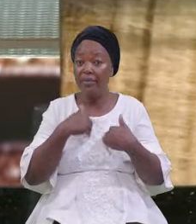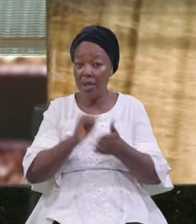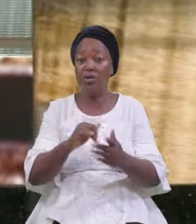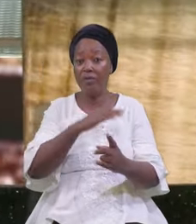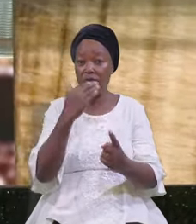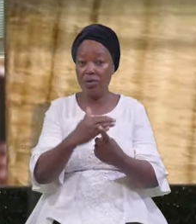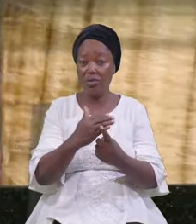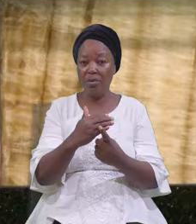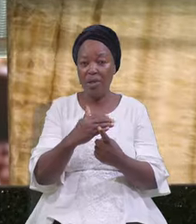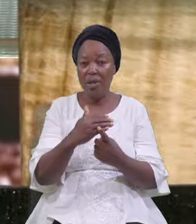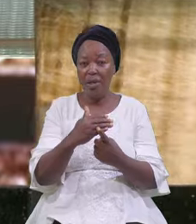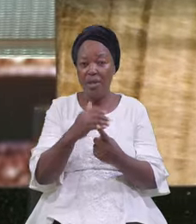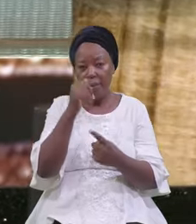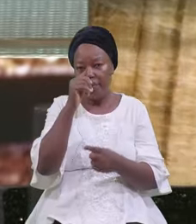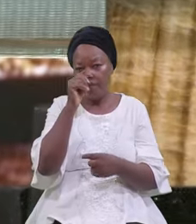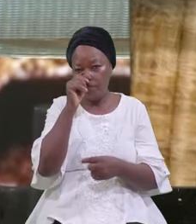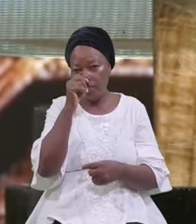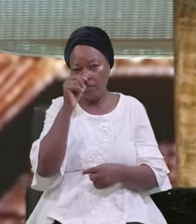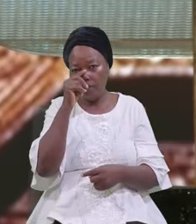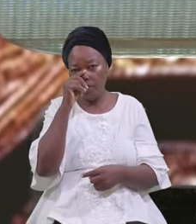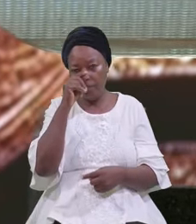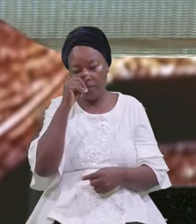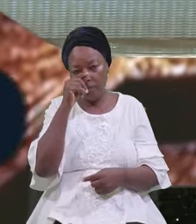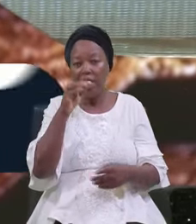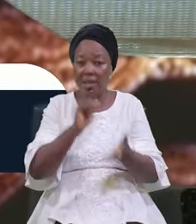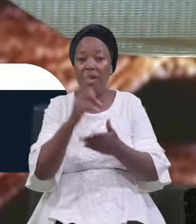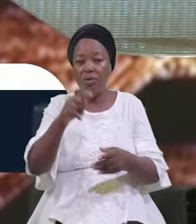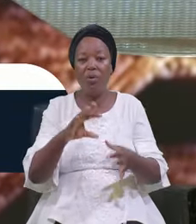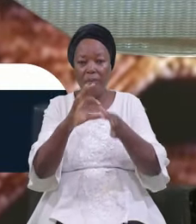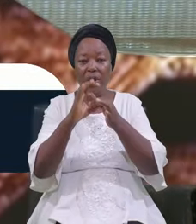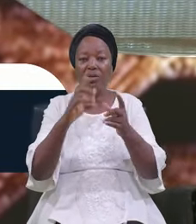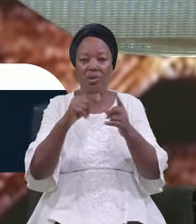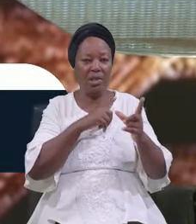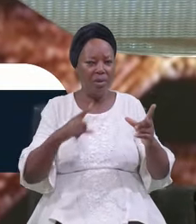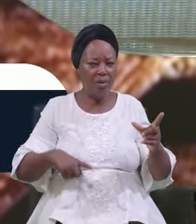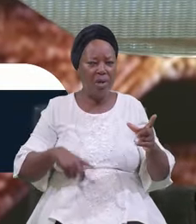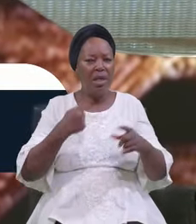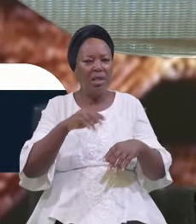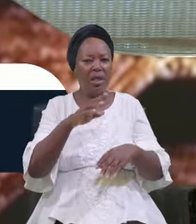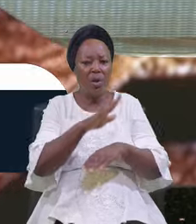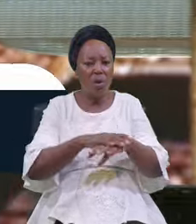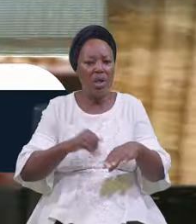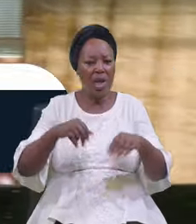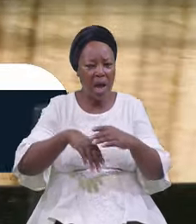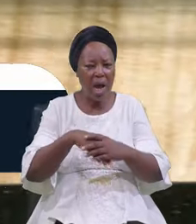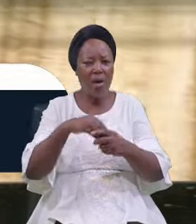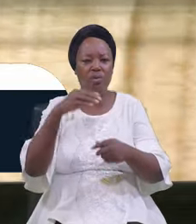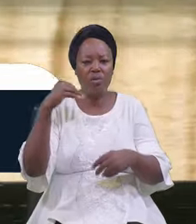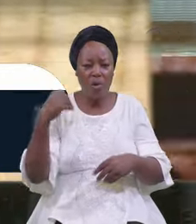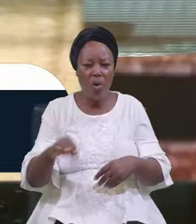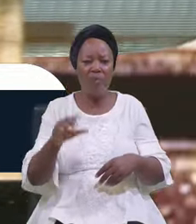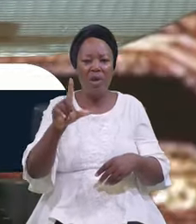one. Number one, the calling of Levites out of the congregation. In Exodus